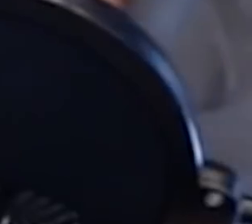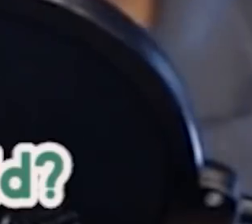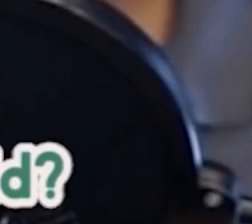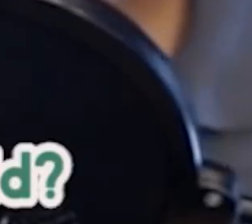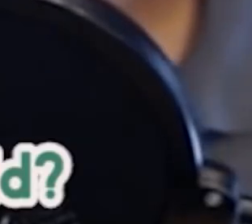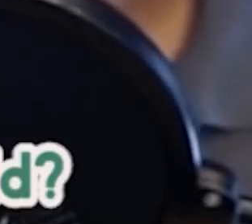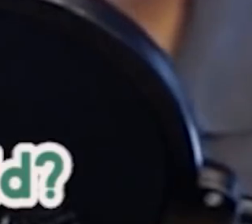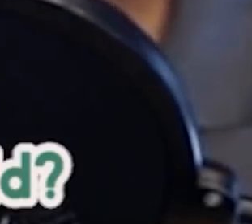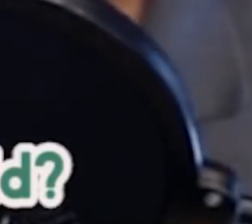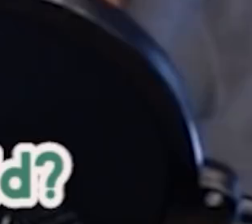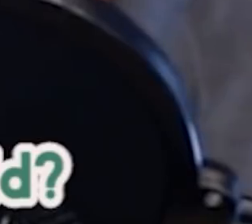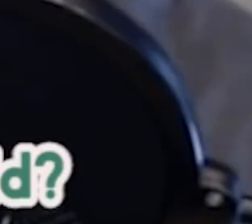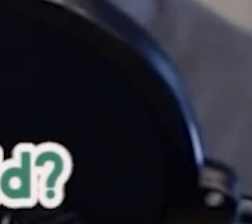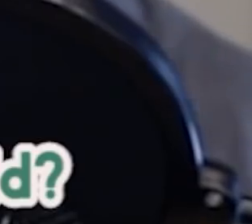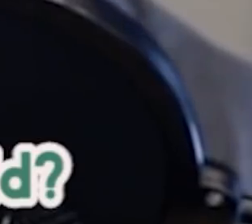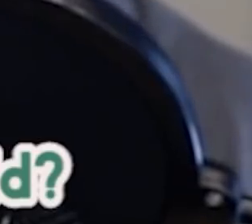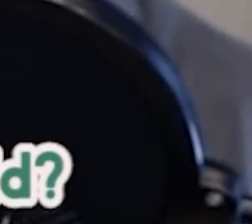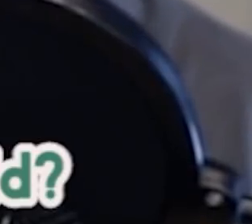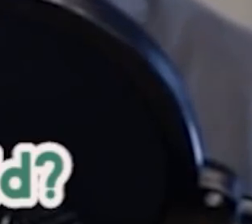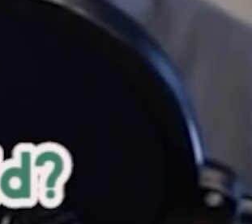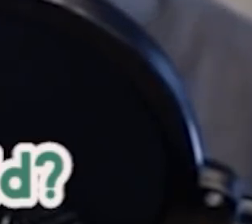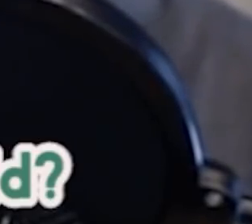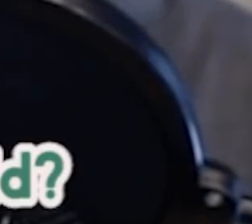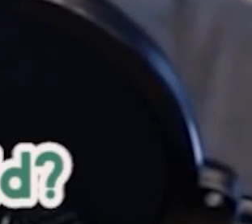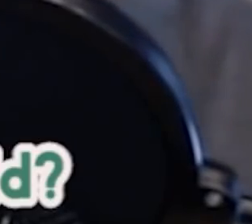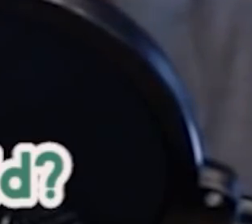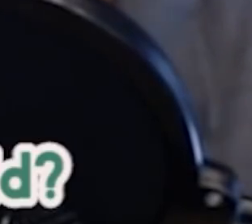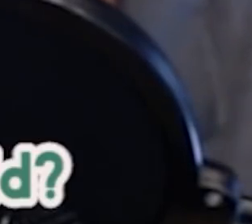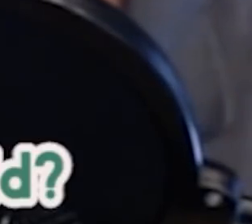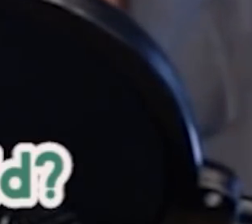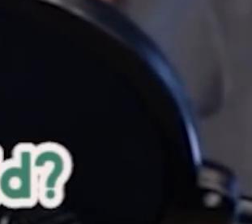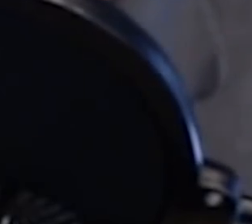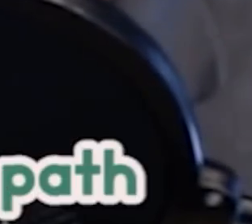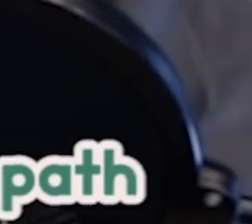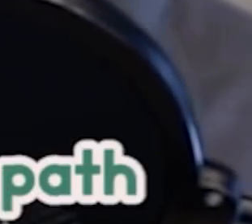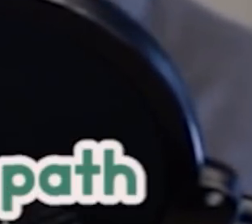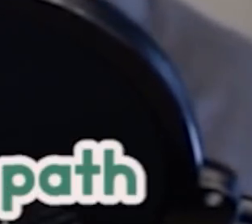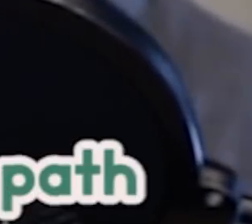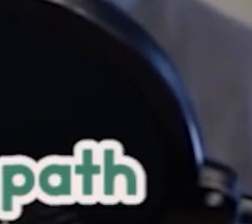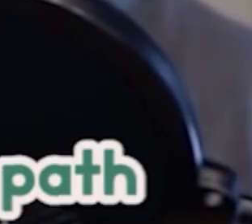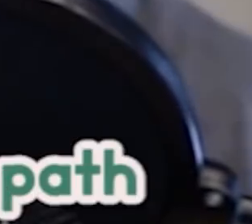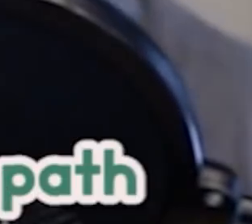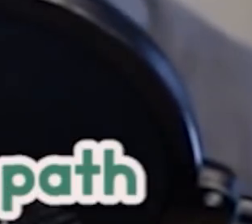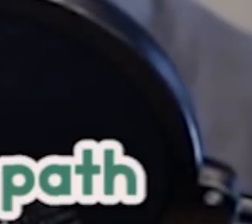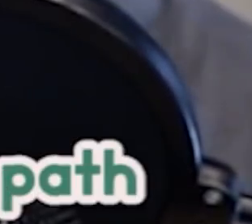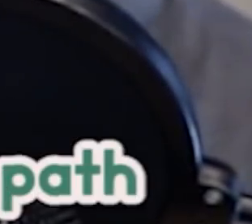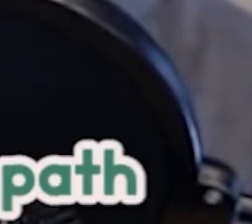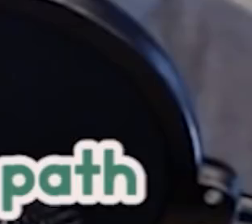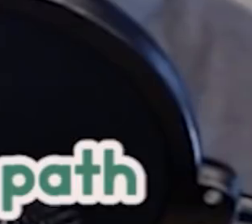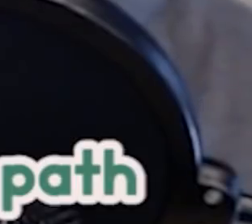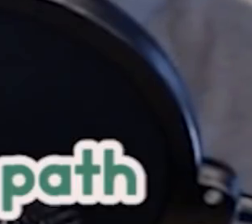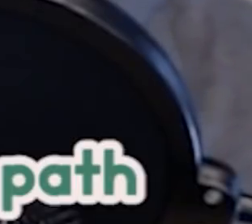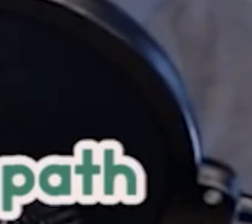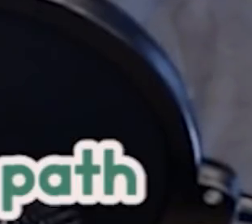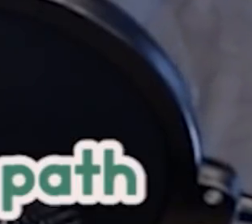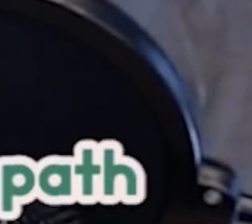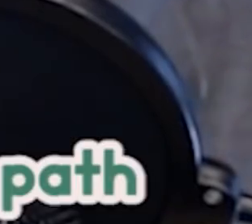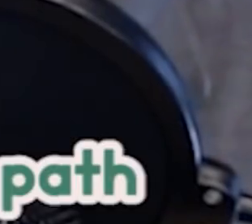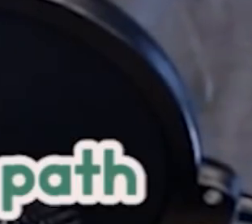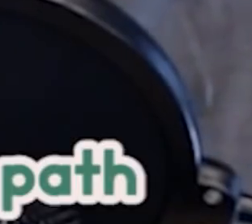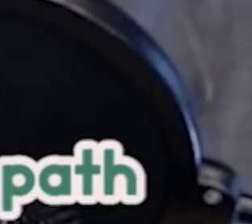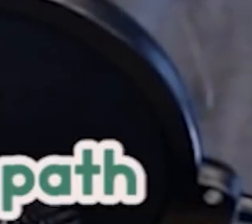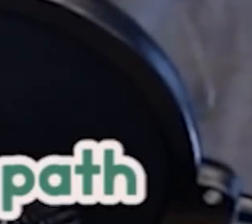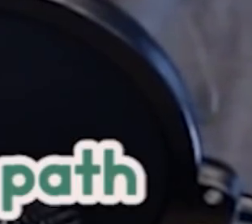mission. How should you travel in this world? You might travel along